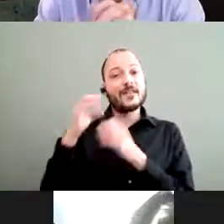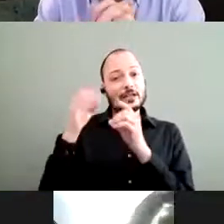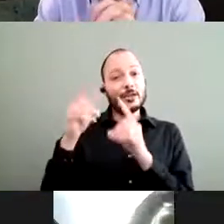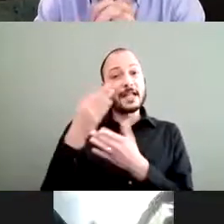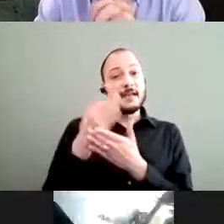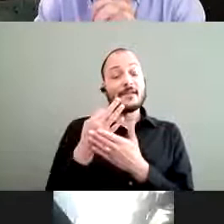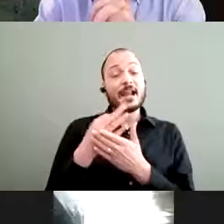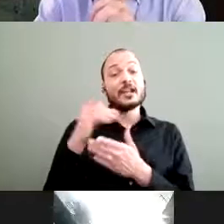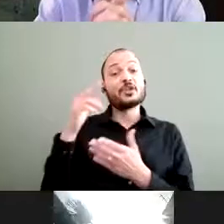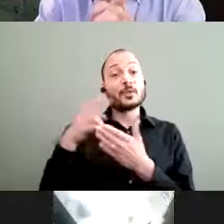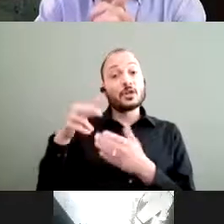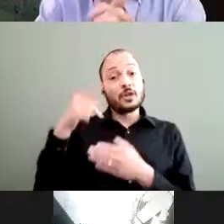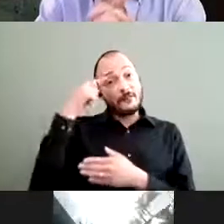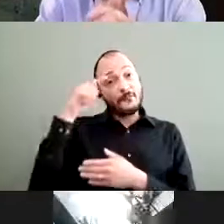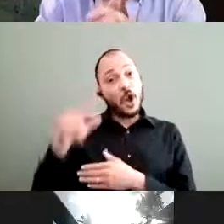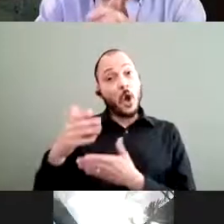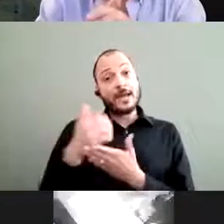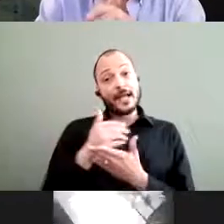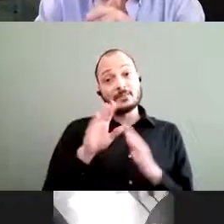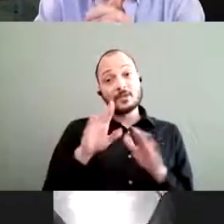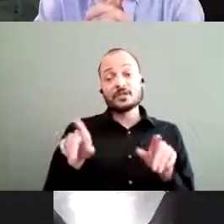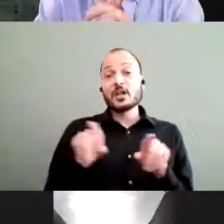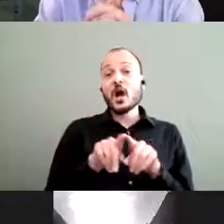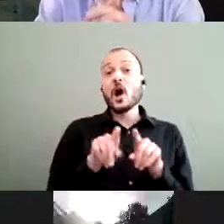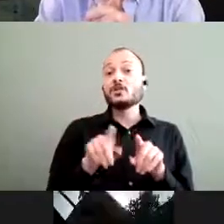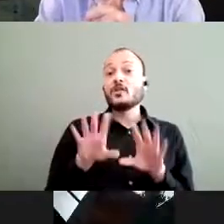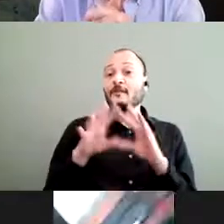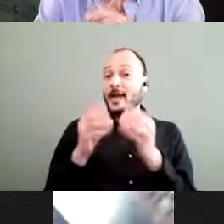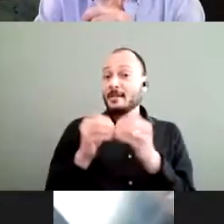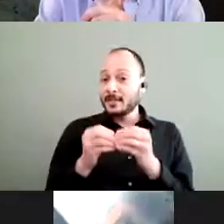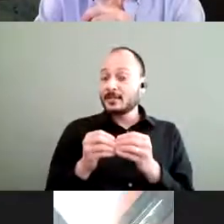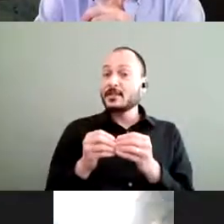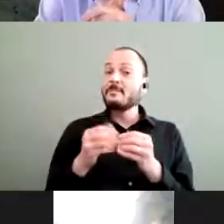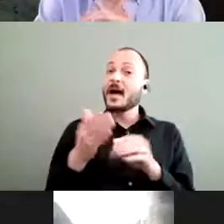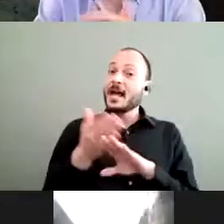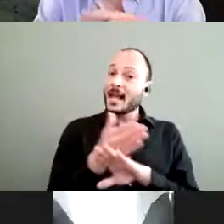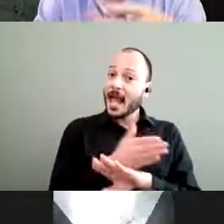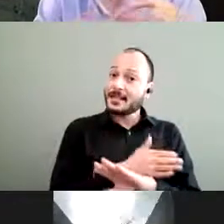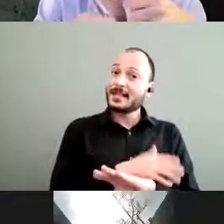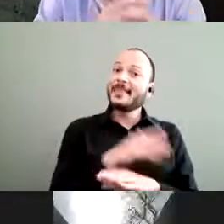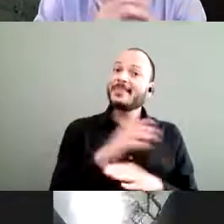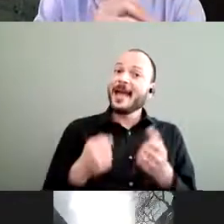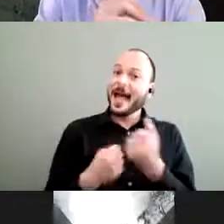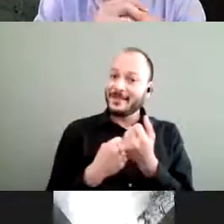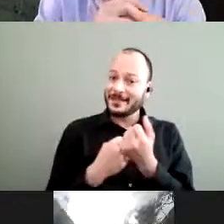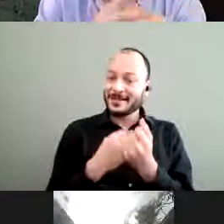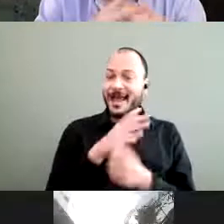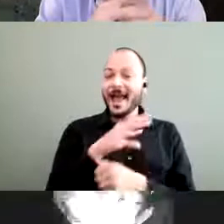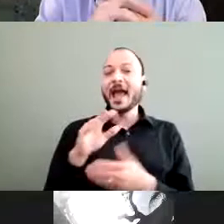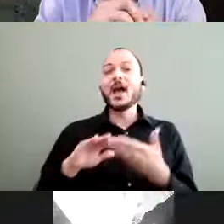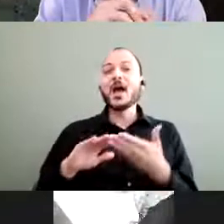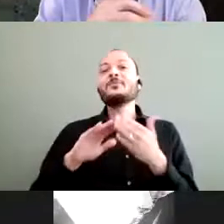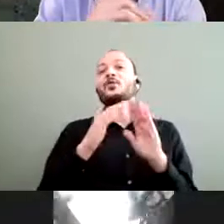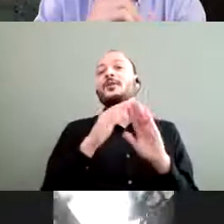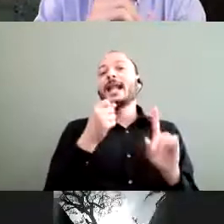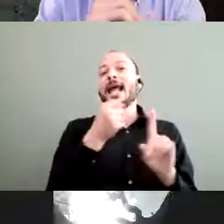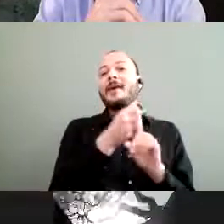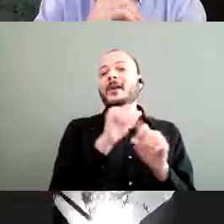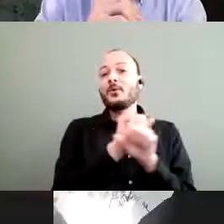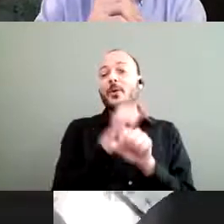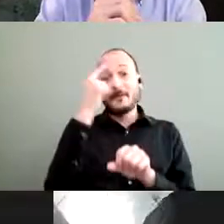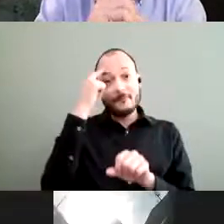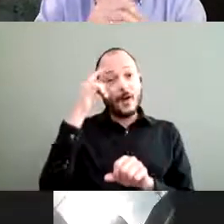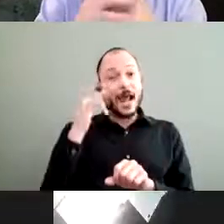low-income children and families by enhancing and coordinating the advocacy and community impact work of California's